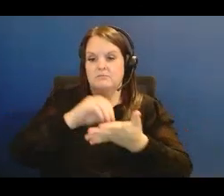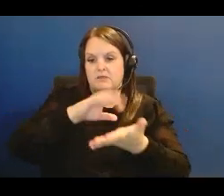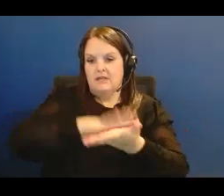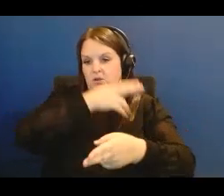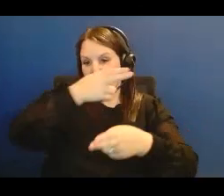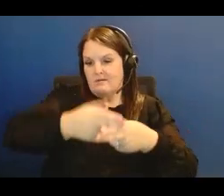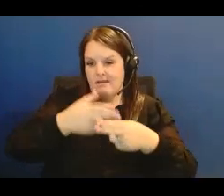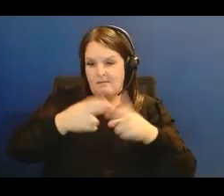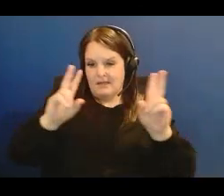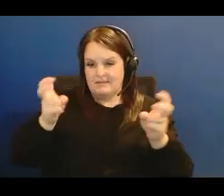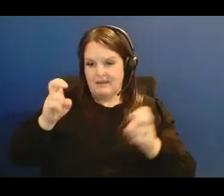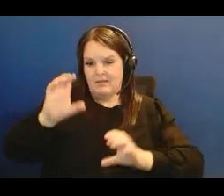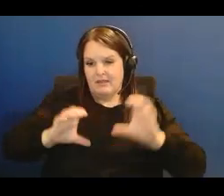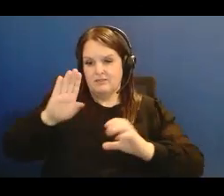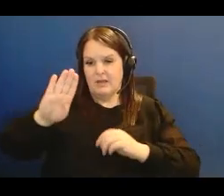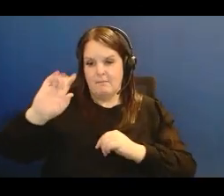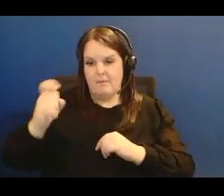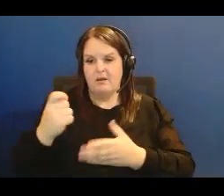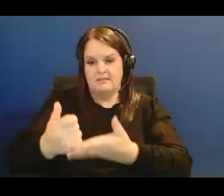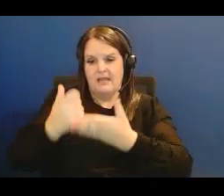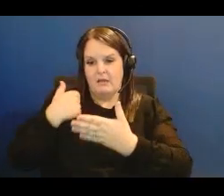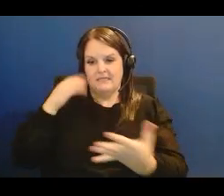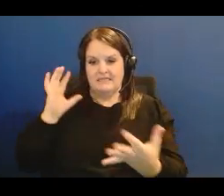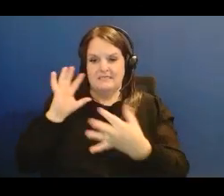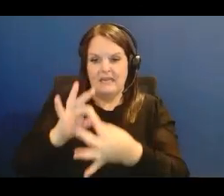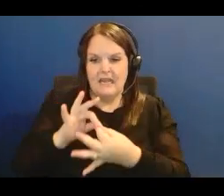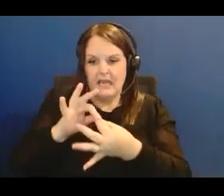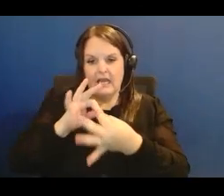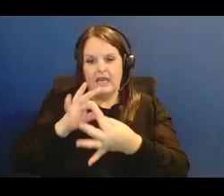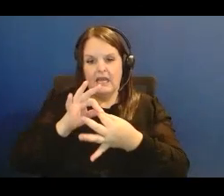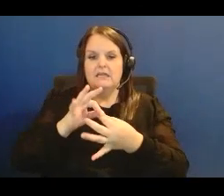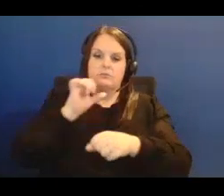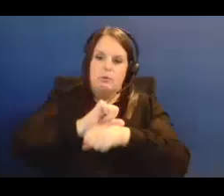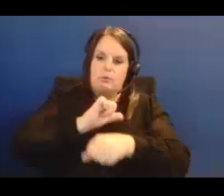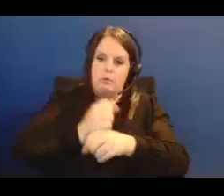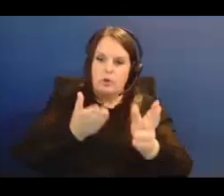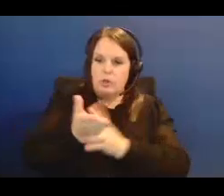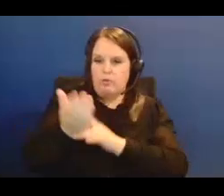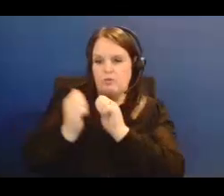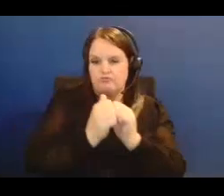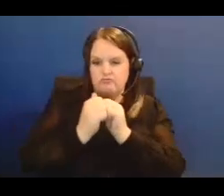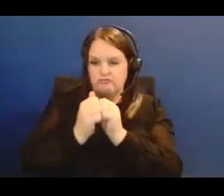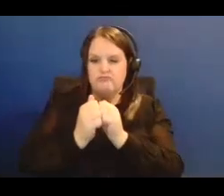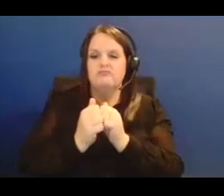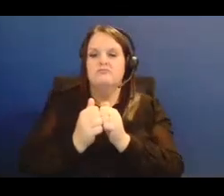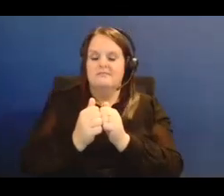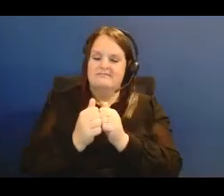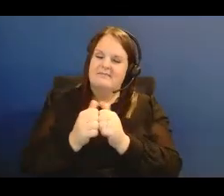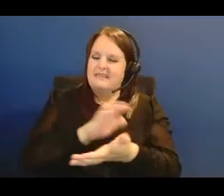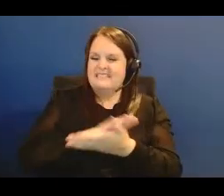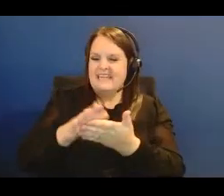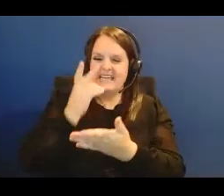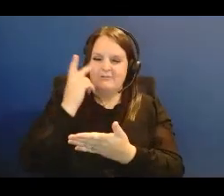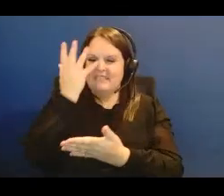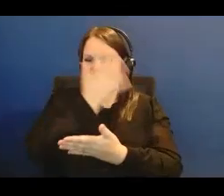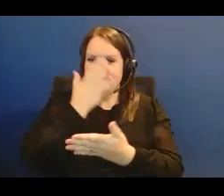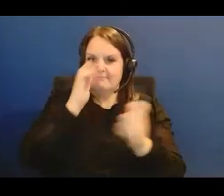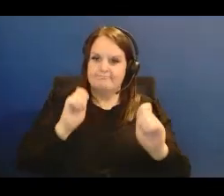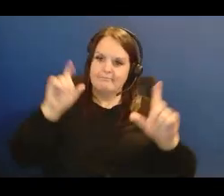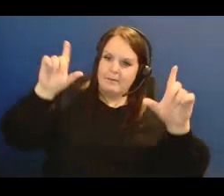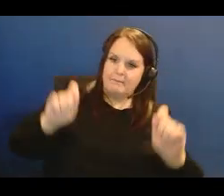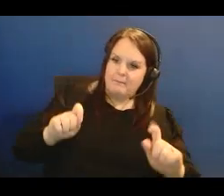the chat box. This helps us connect as we're kind of working through this conversation here. And love to see faces kind of popping in as